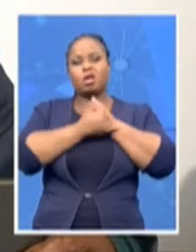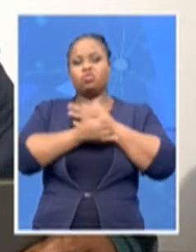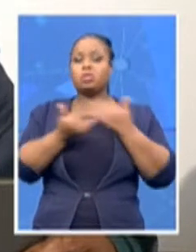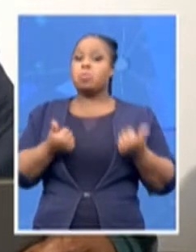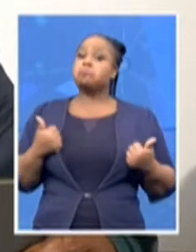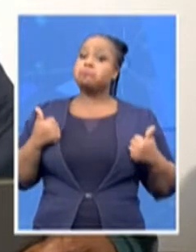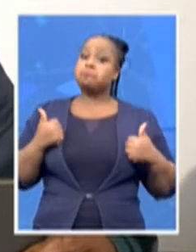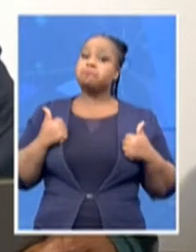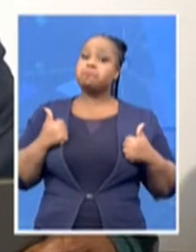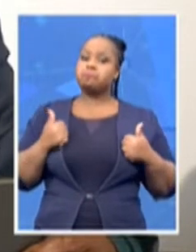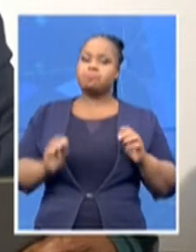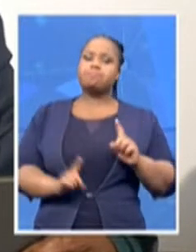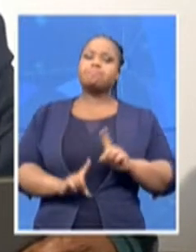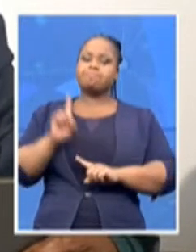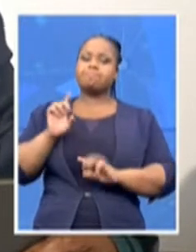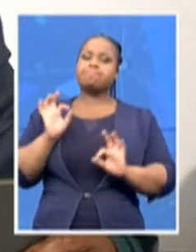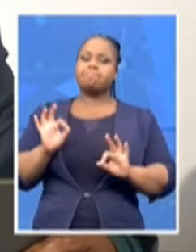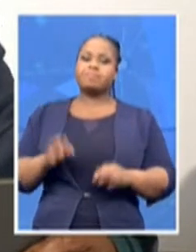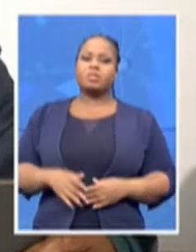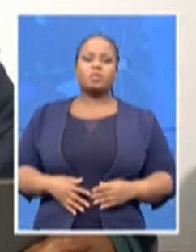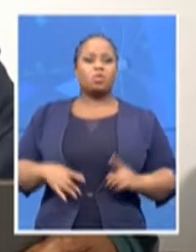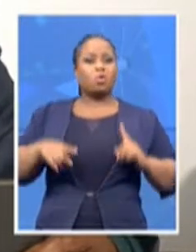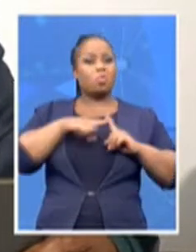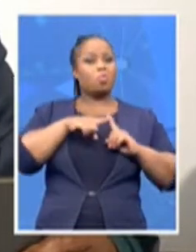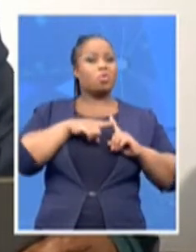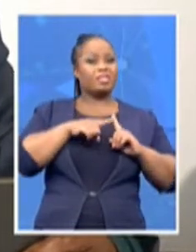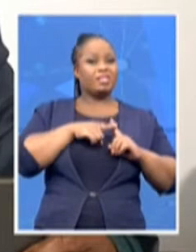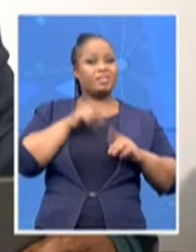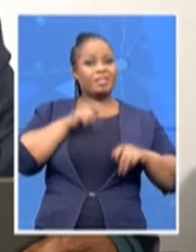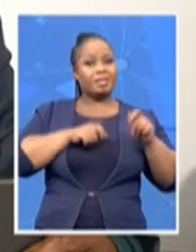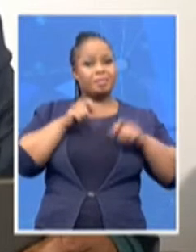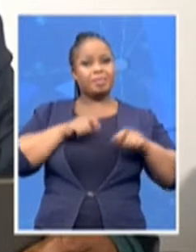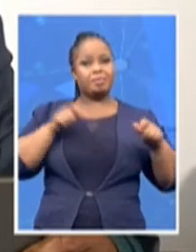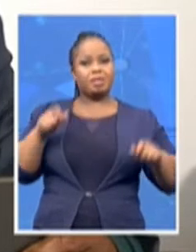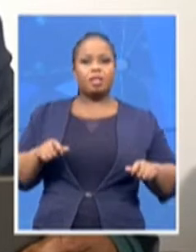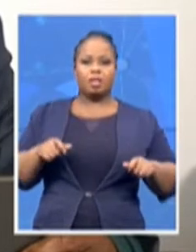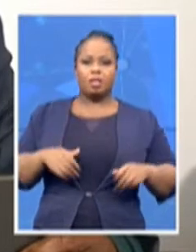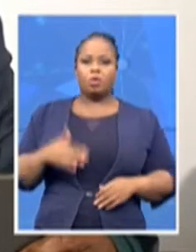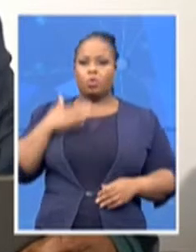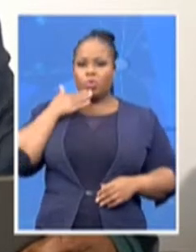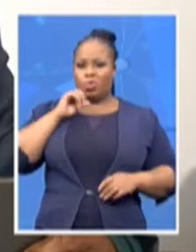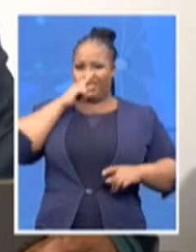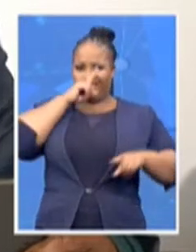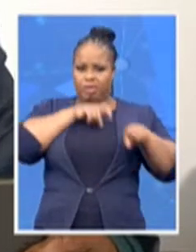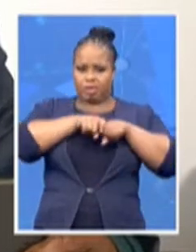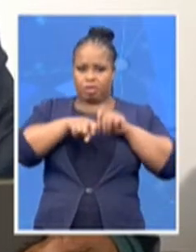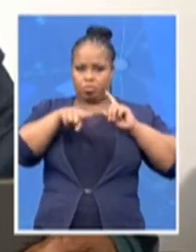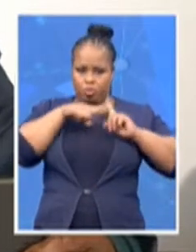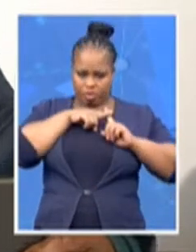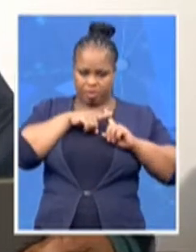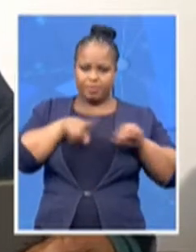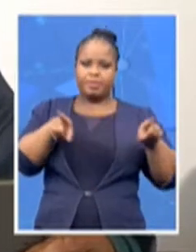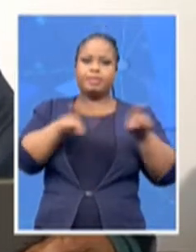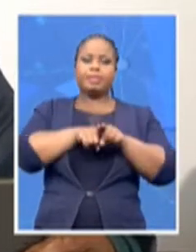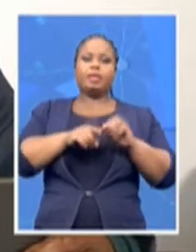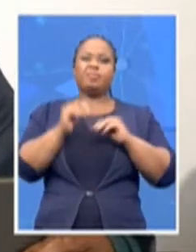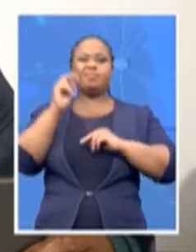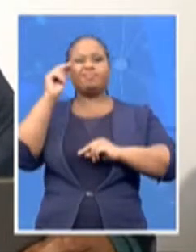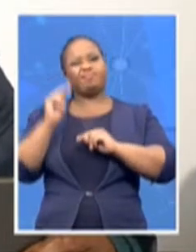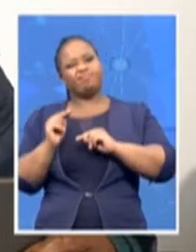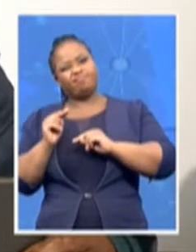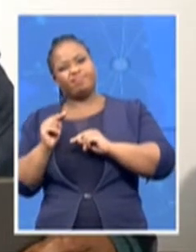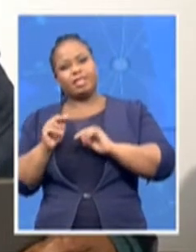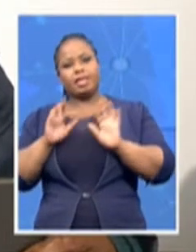positivity rate, the number of specimen which test positive, it's also down by 9.5%. In fact, the